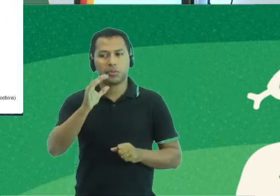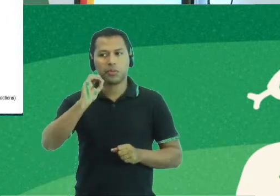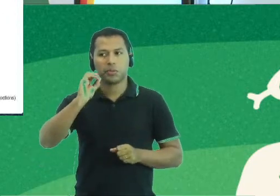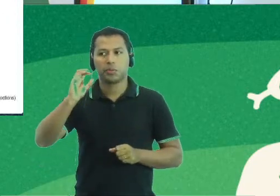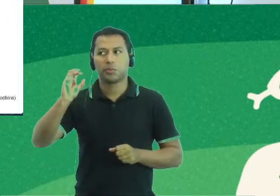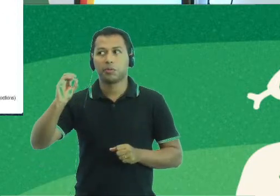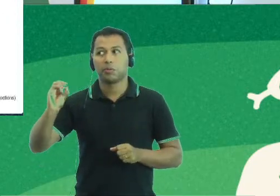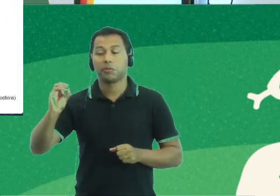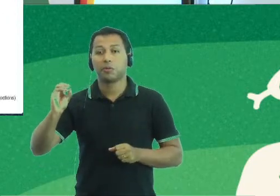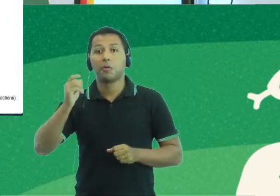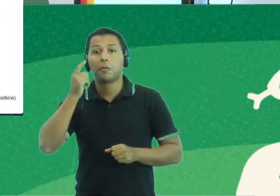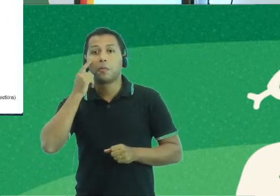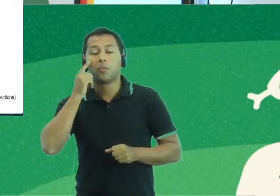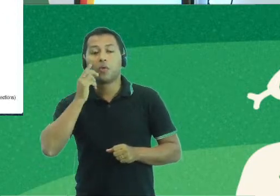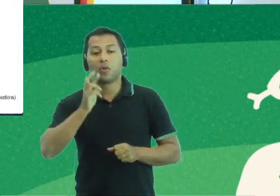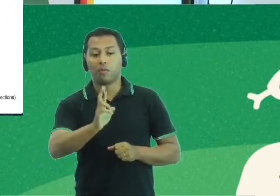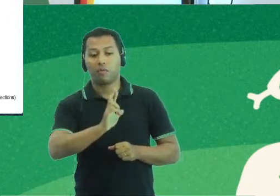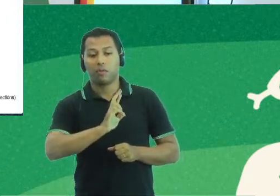me.